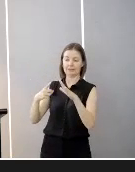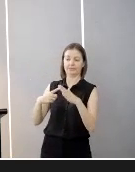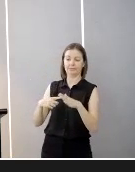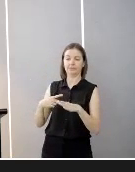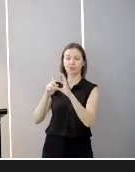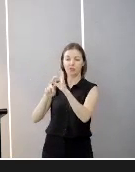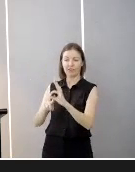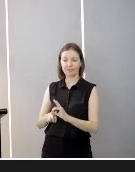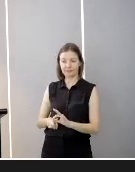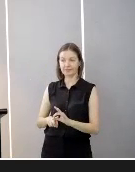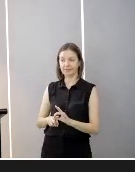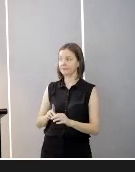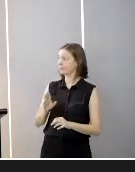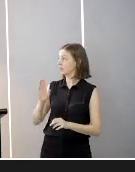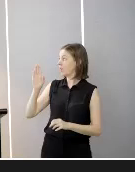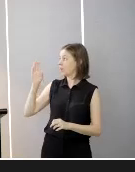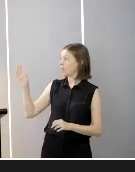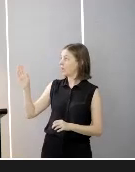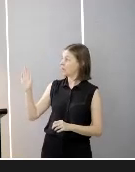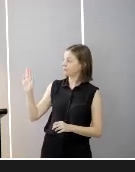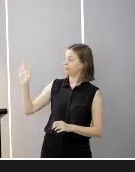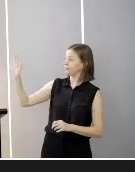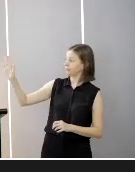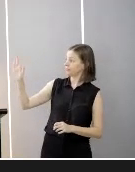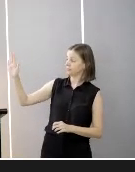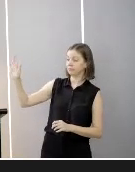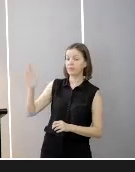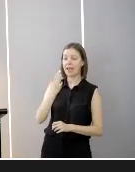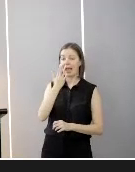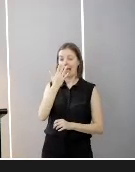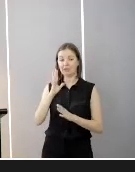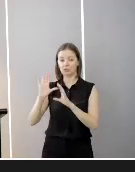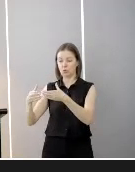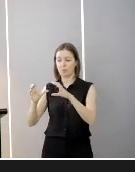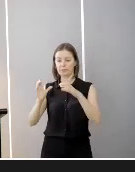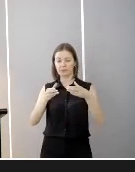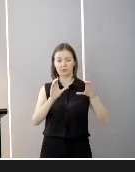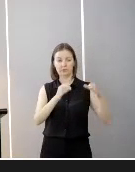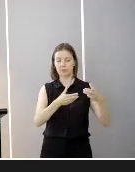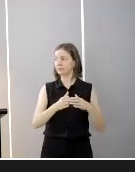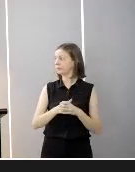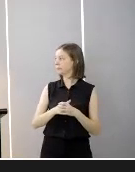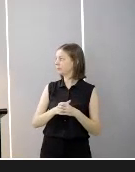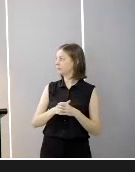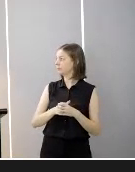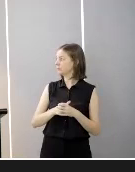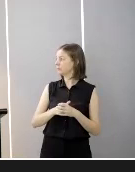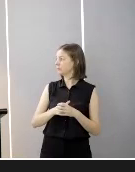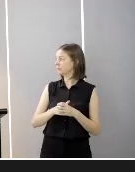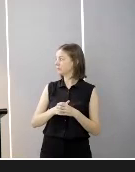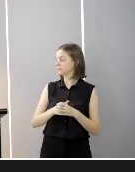And these graphs show on the left different age groups. And kind of as you go down the chart,